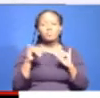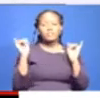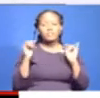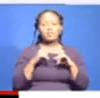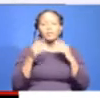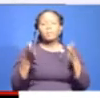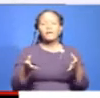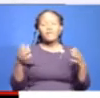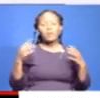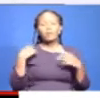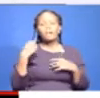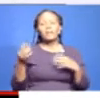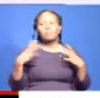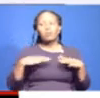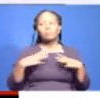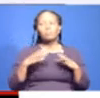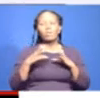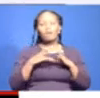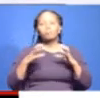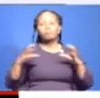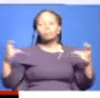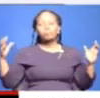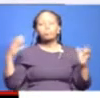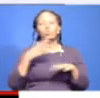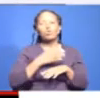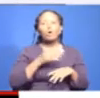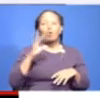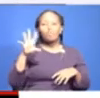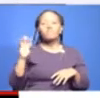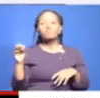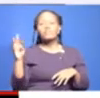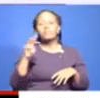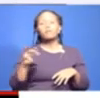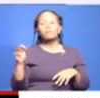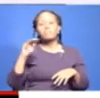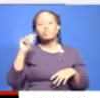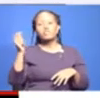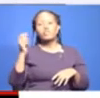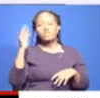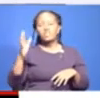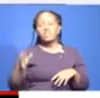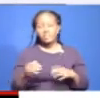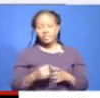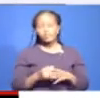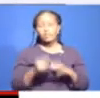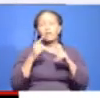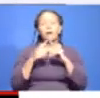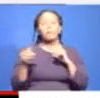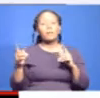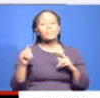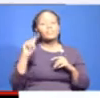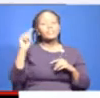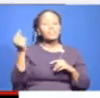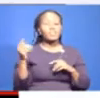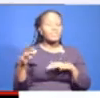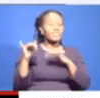fast. We are over 50 million Kenyans. But Kenya remains the same,